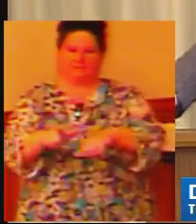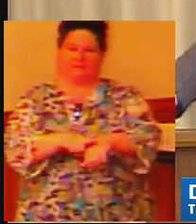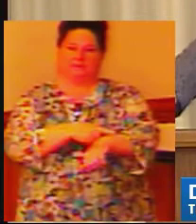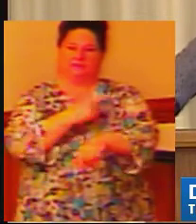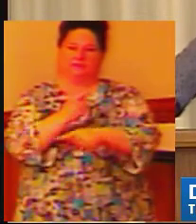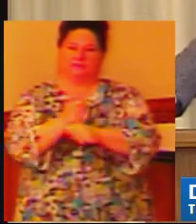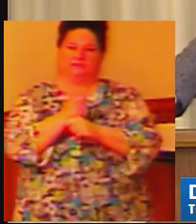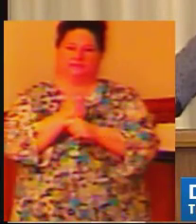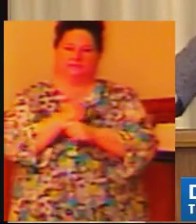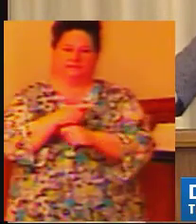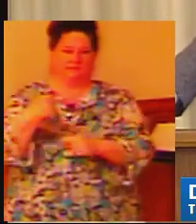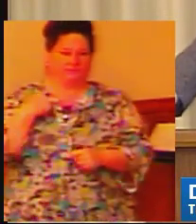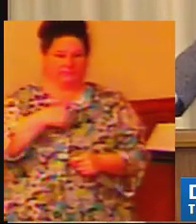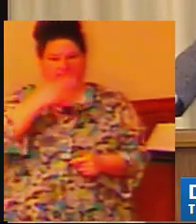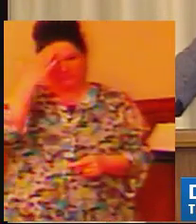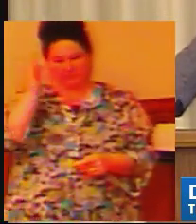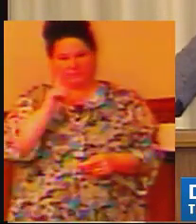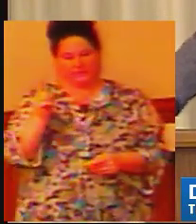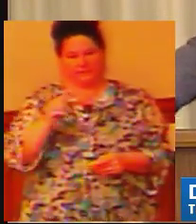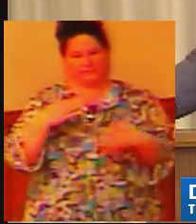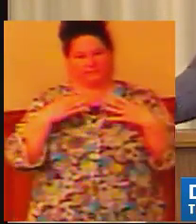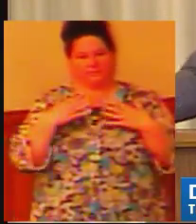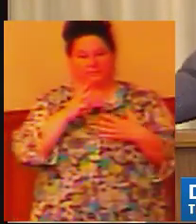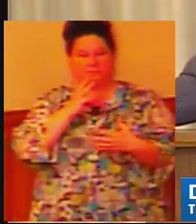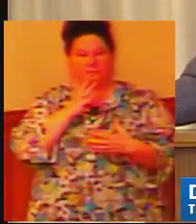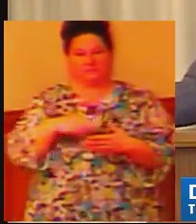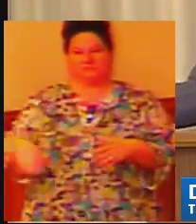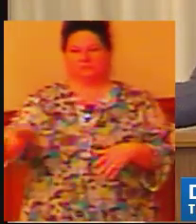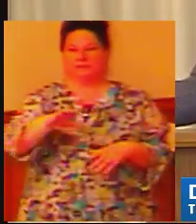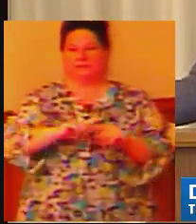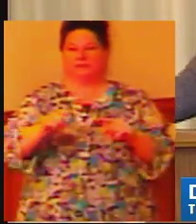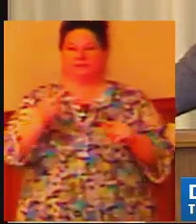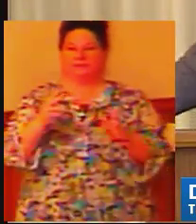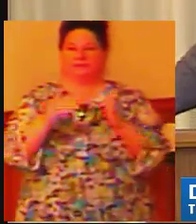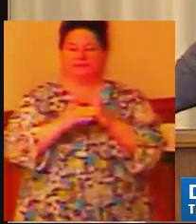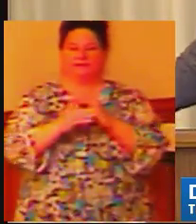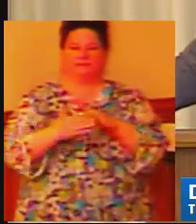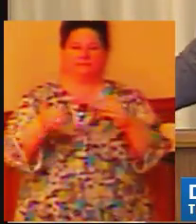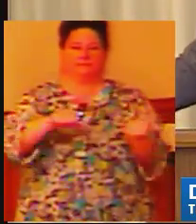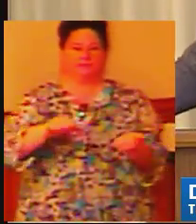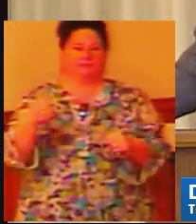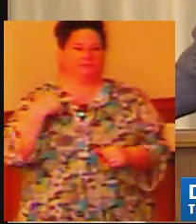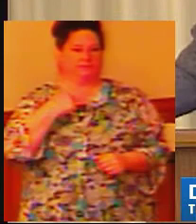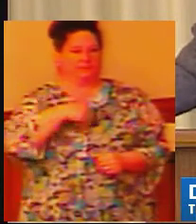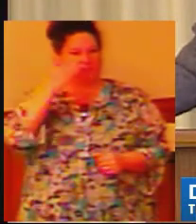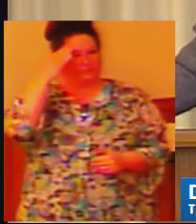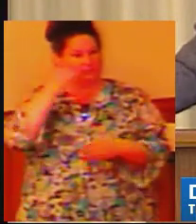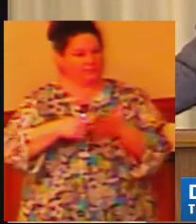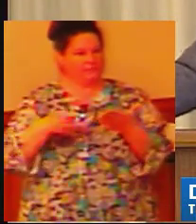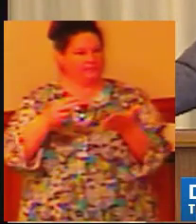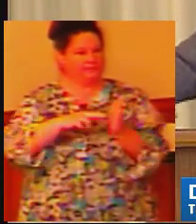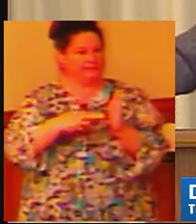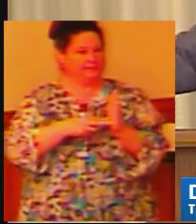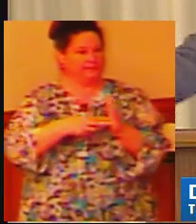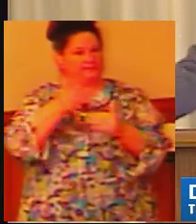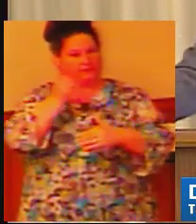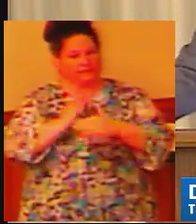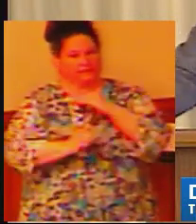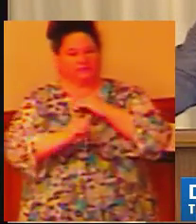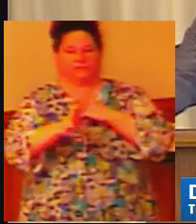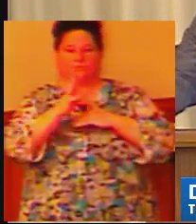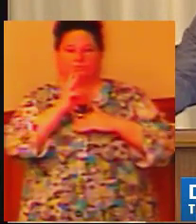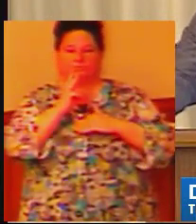know where this body of water was, but 3,000 of them were baptized. We know what baptized means, to be immersed.